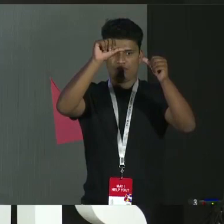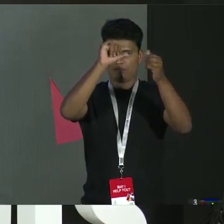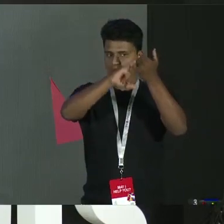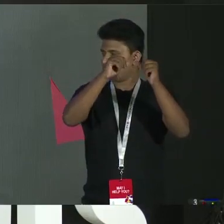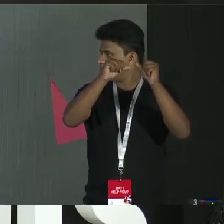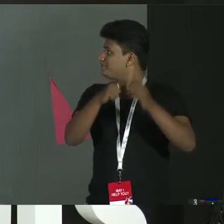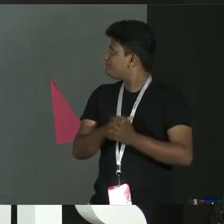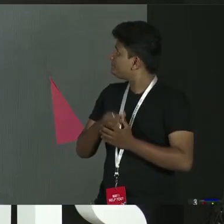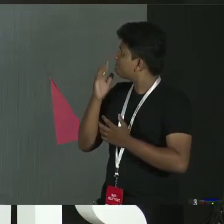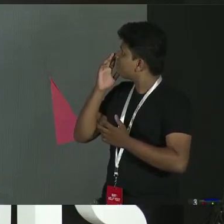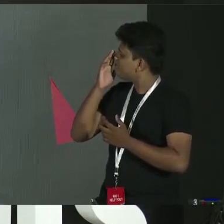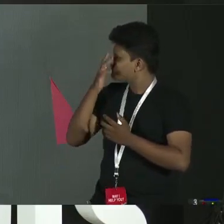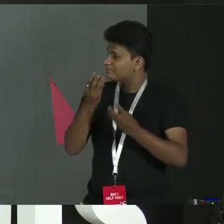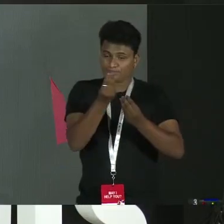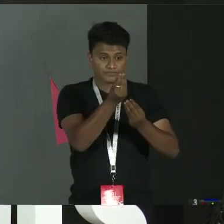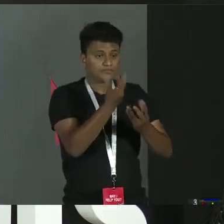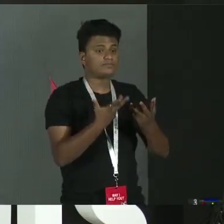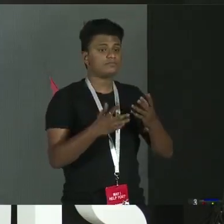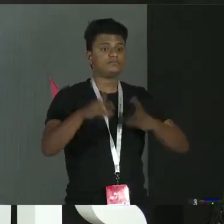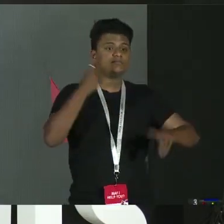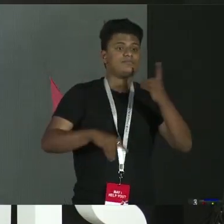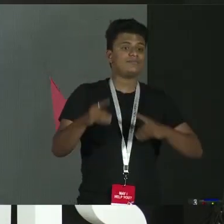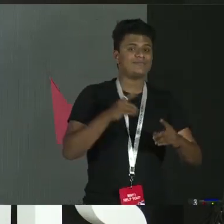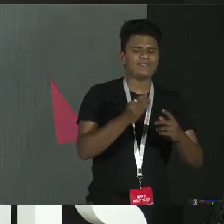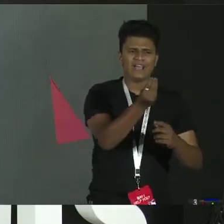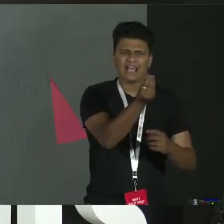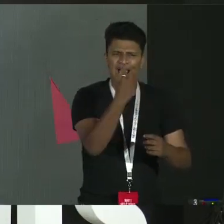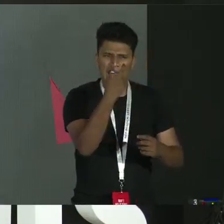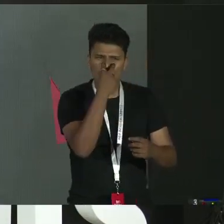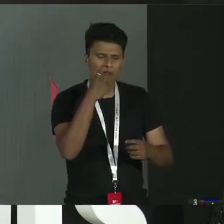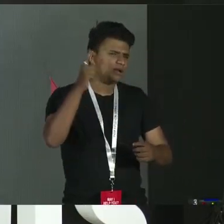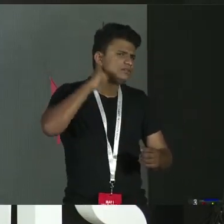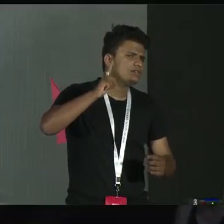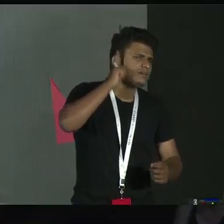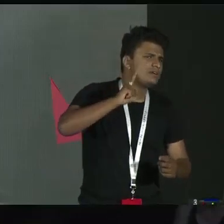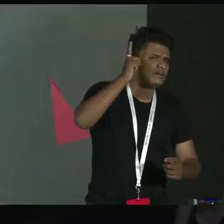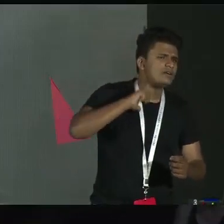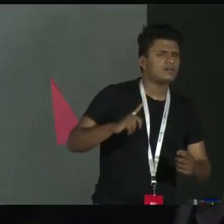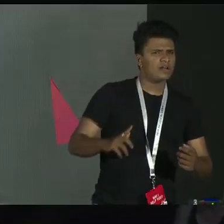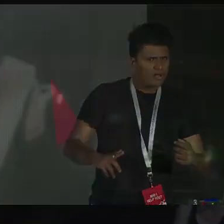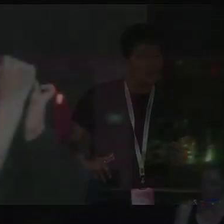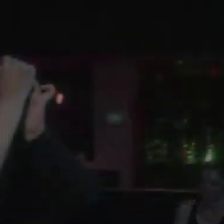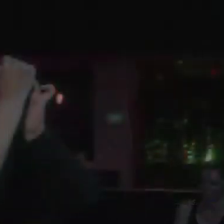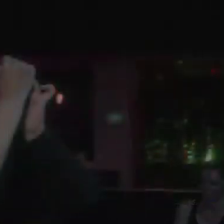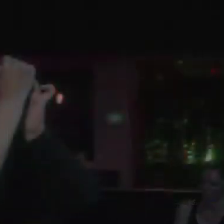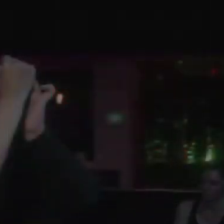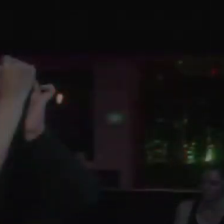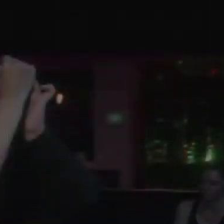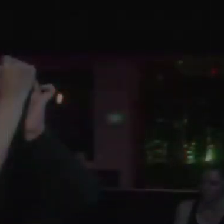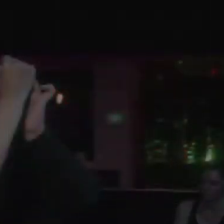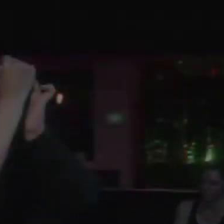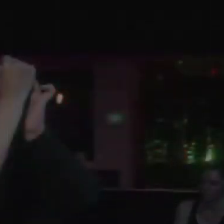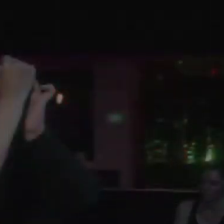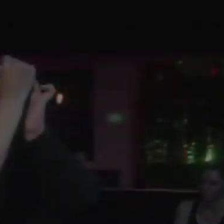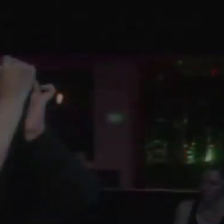Some dancers who are blind hear the music and respond to what they're hearing in the music. Some